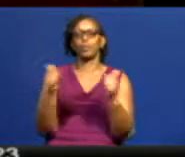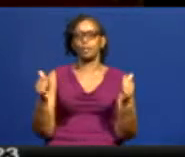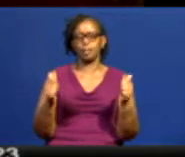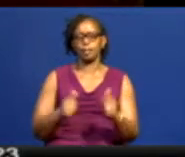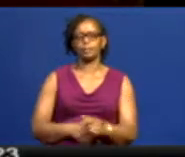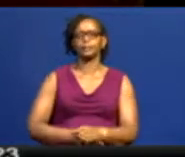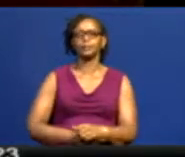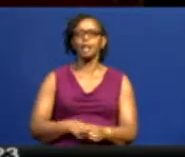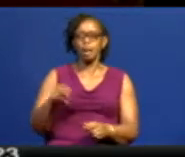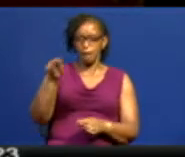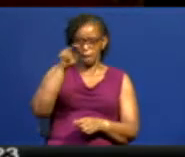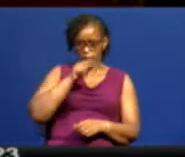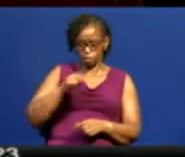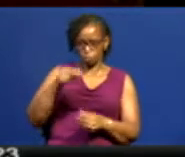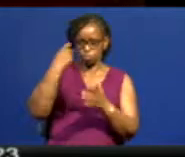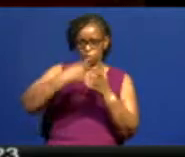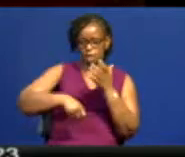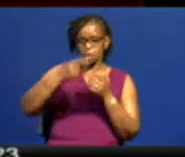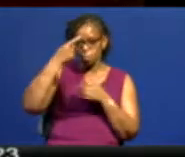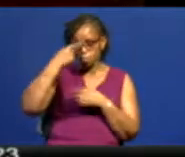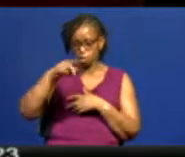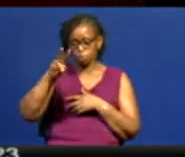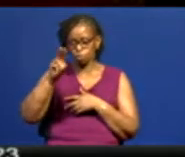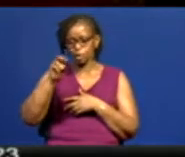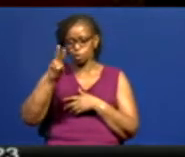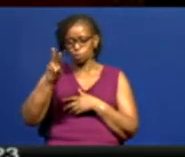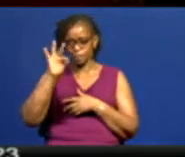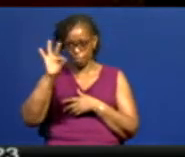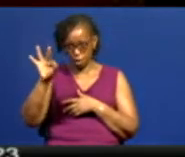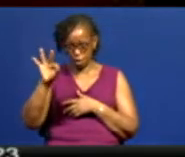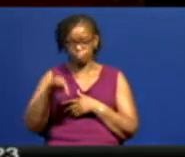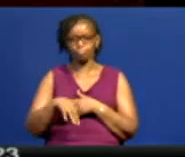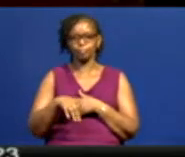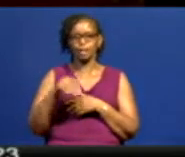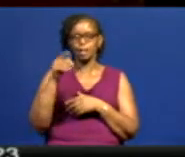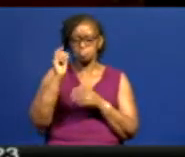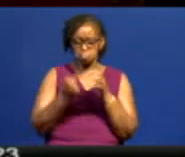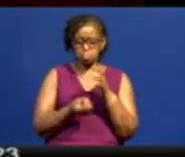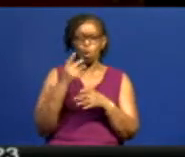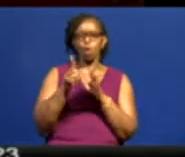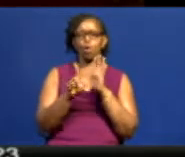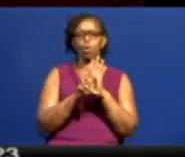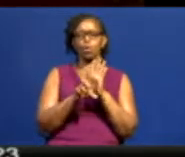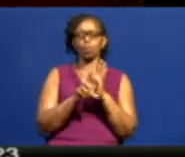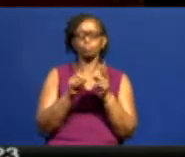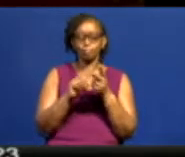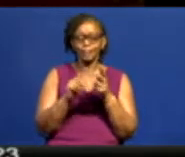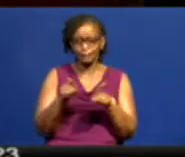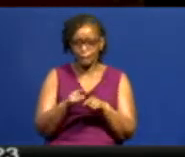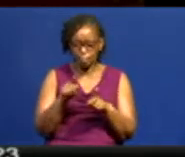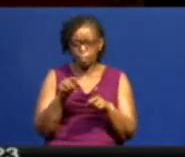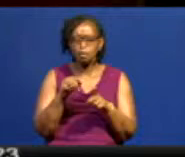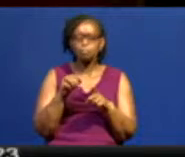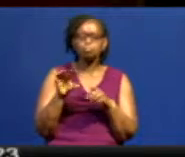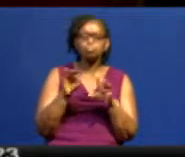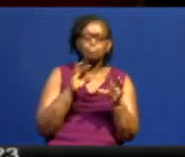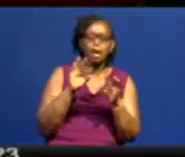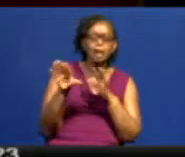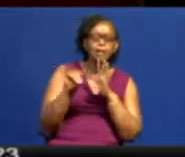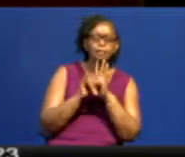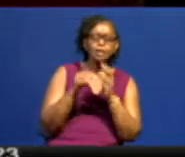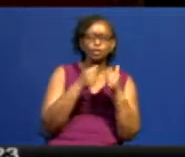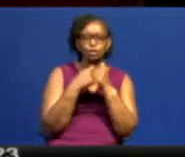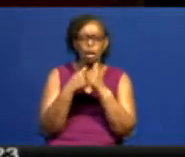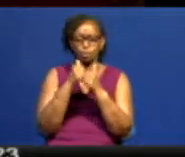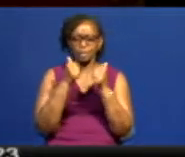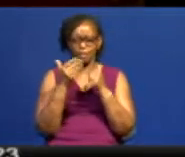The National Tax Policy of 2023 shall create predictability in tax laws, banalizing the challenges present in the current tax regime and setting objectives